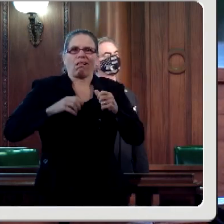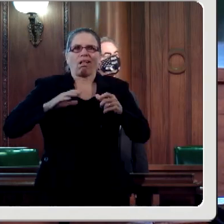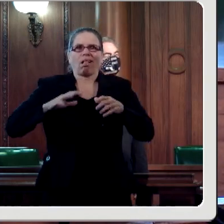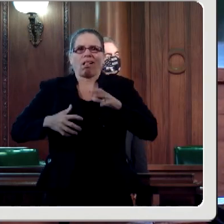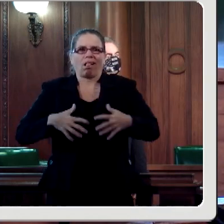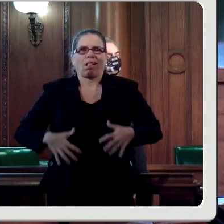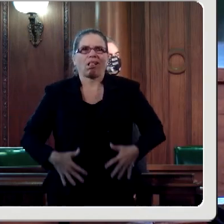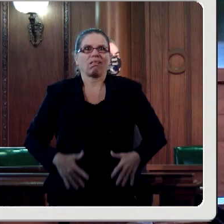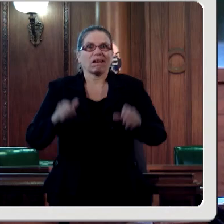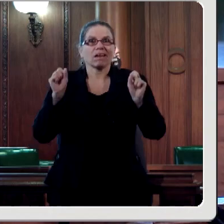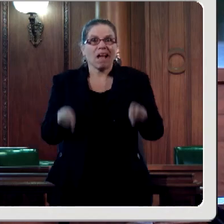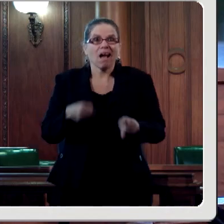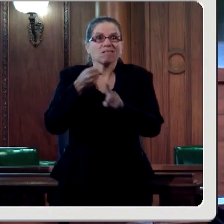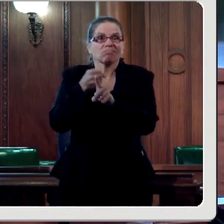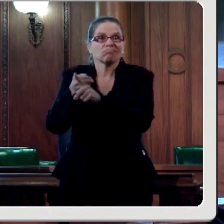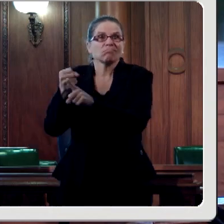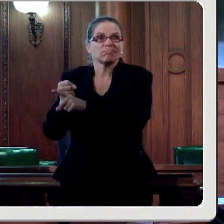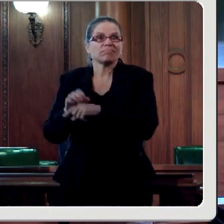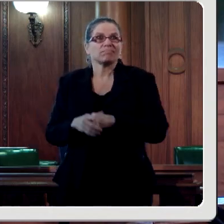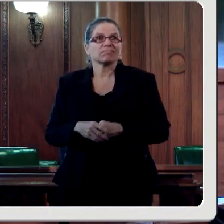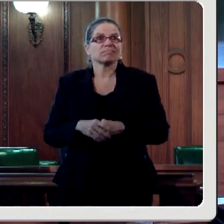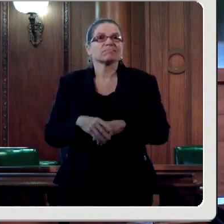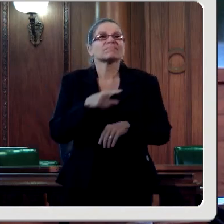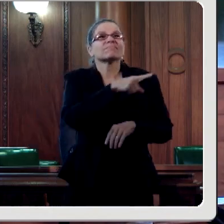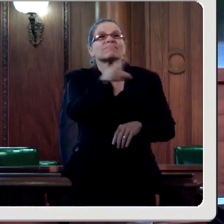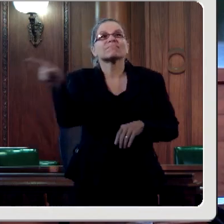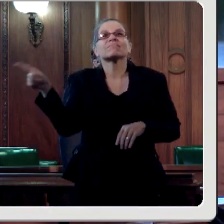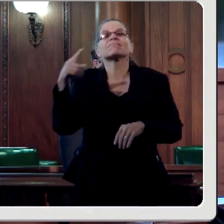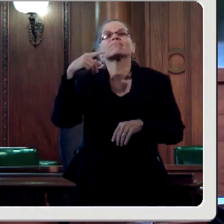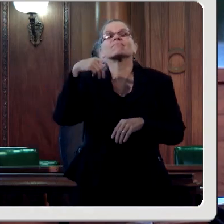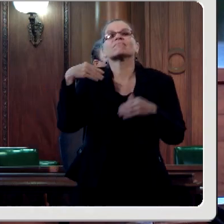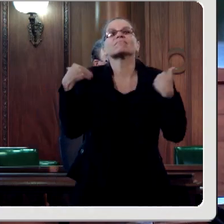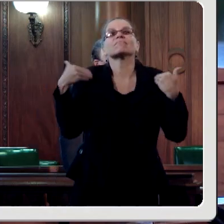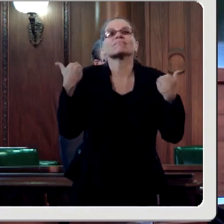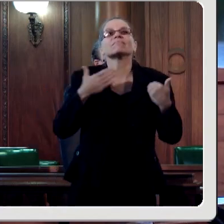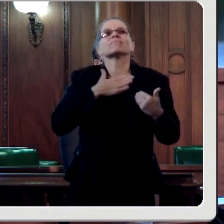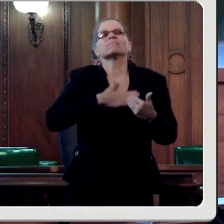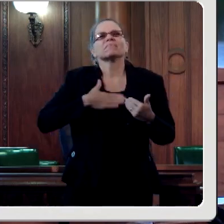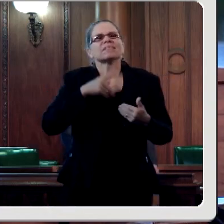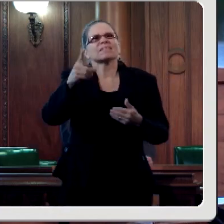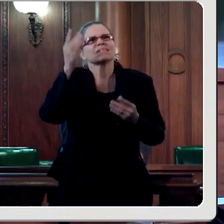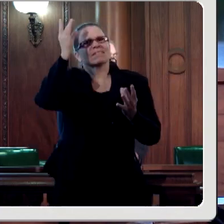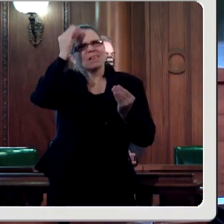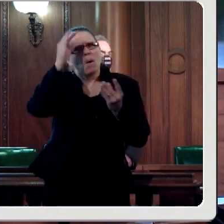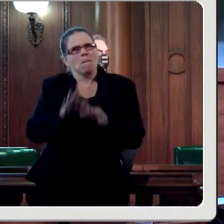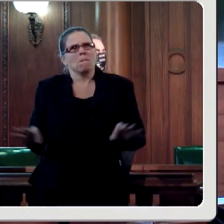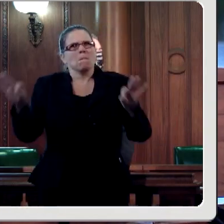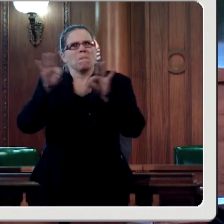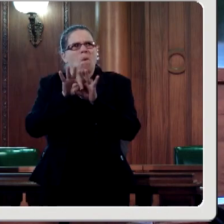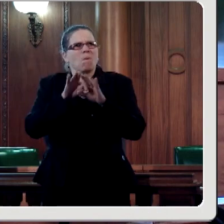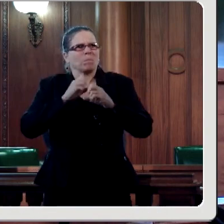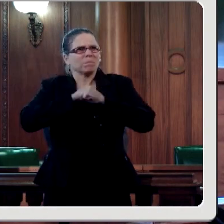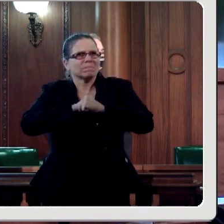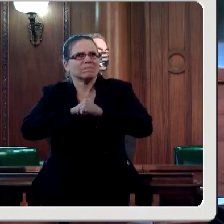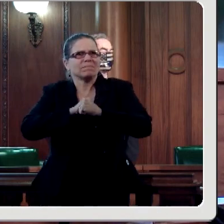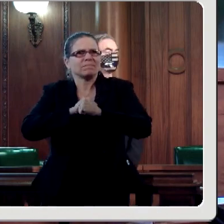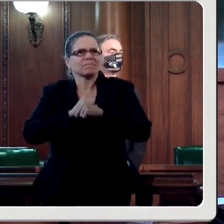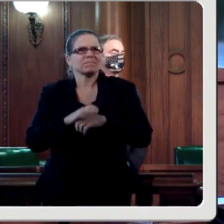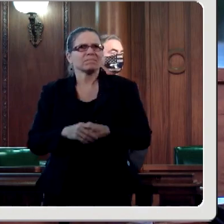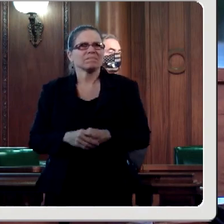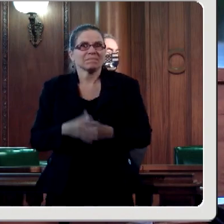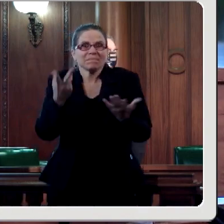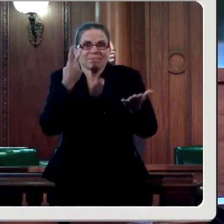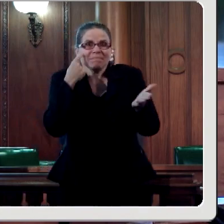young people, to take this virus seriously, and we are seeing younger and younger